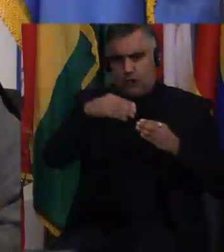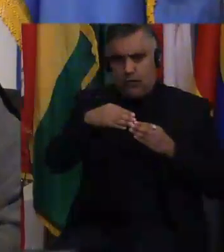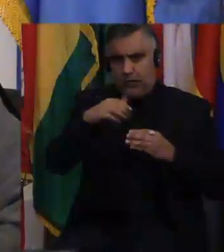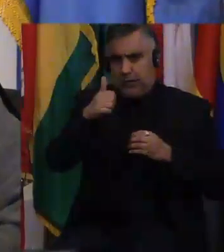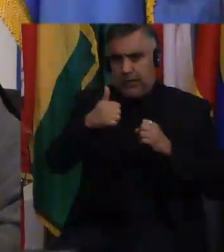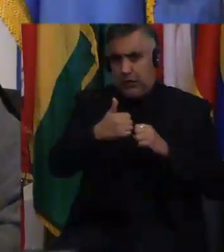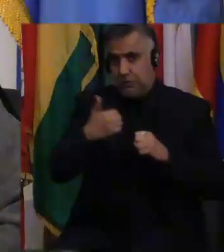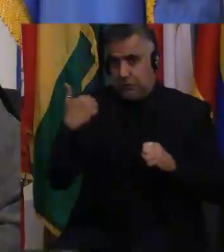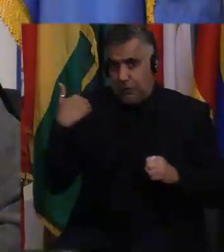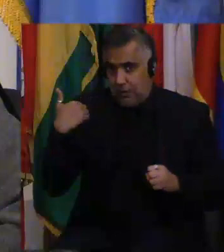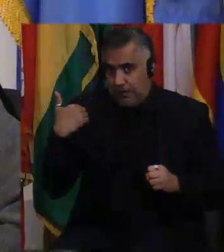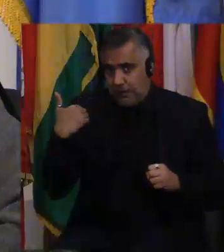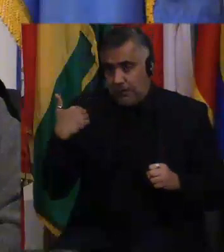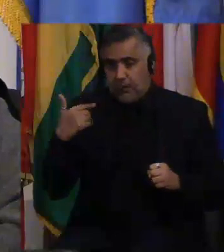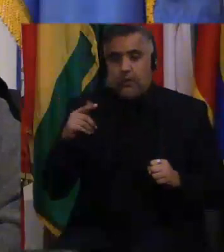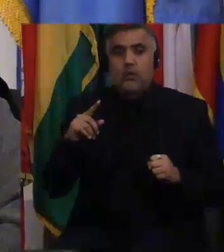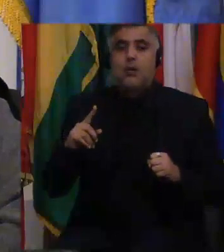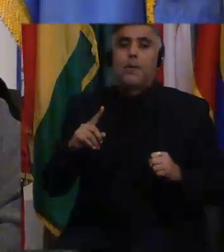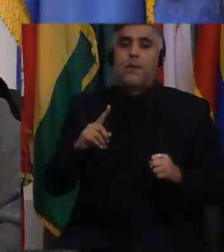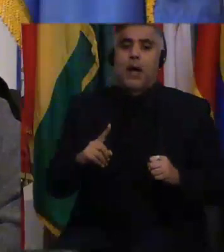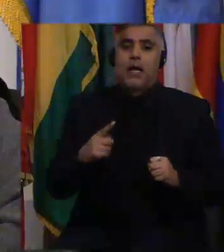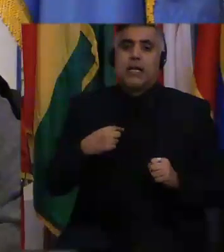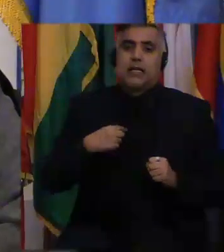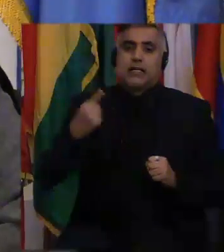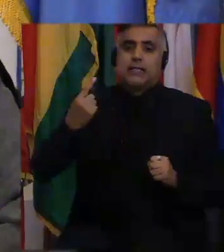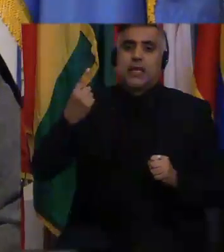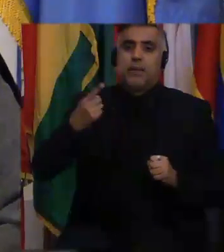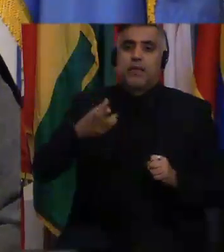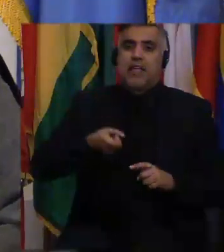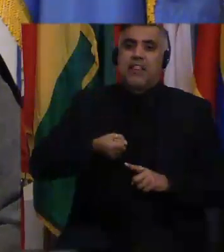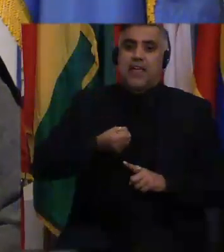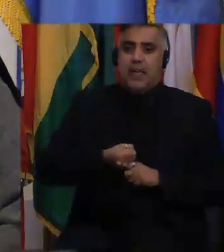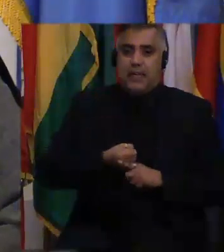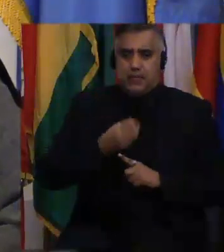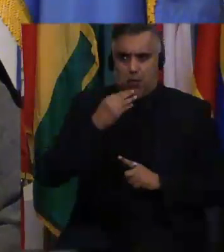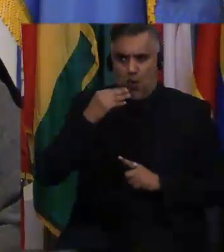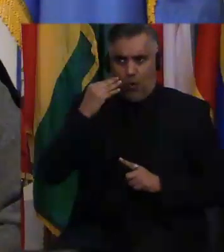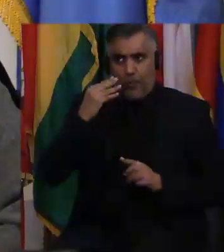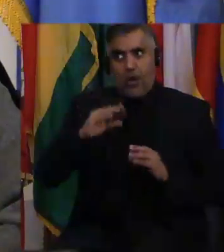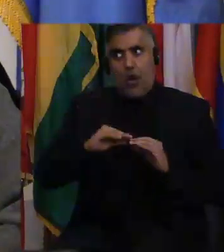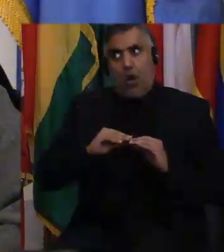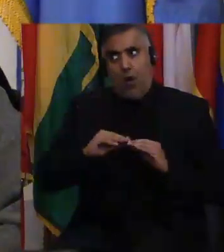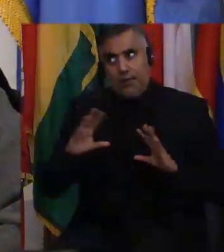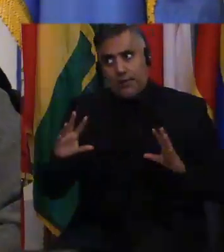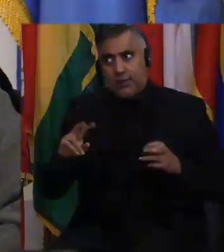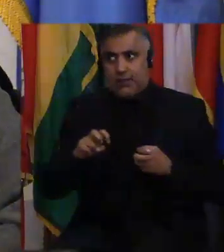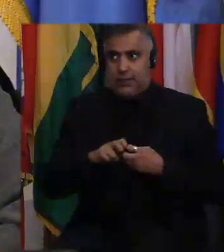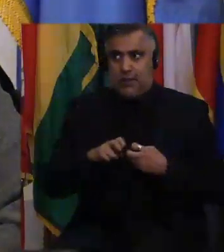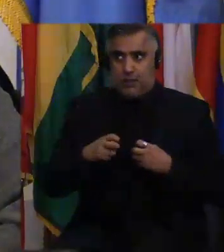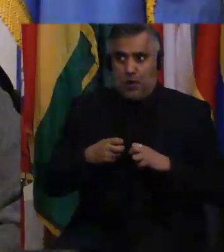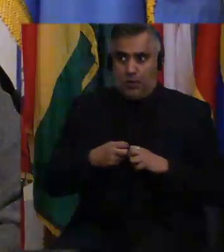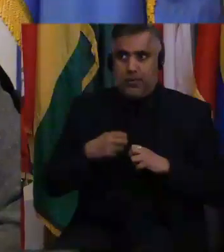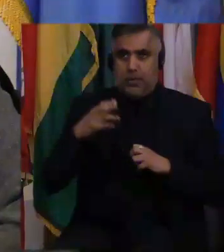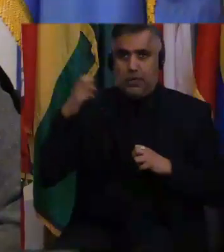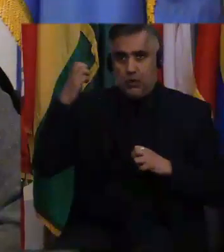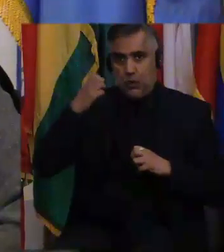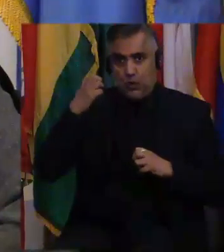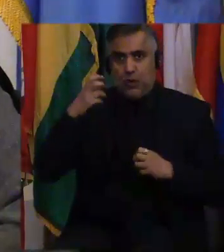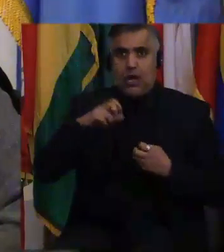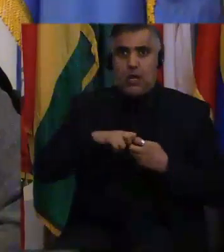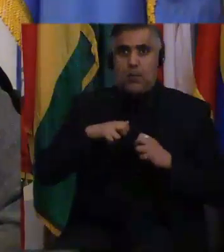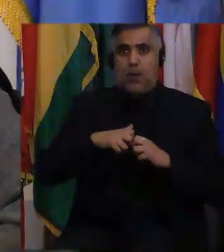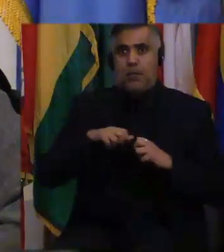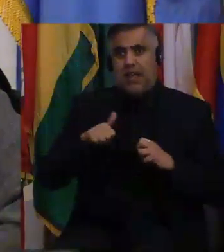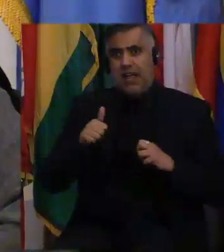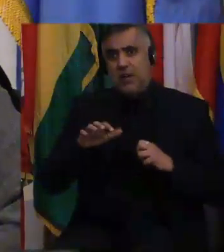ago. But it is something that hits home there too. It's obviously a problem in Europe as well as